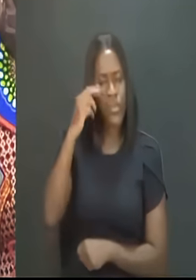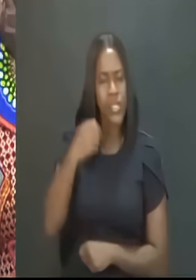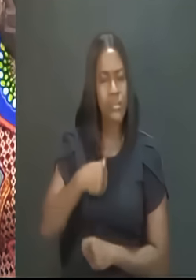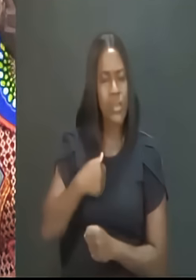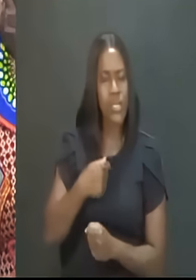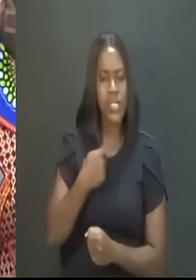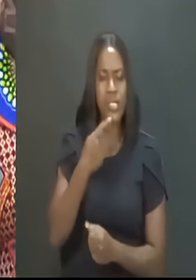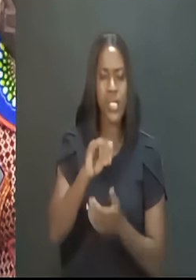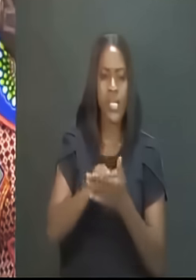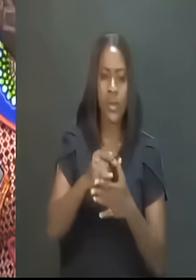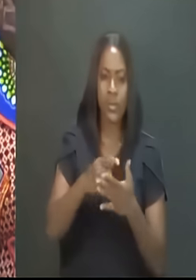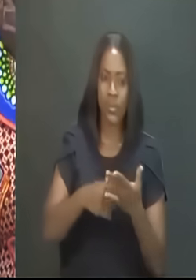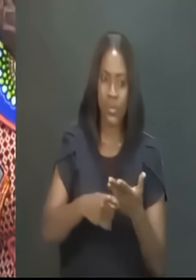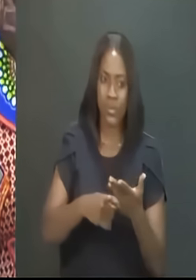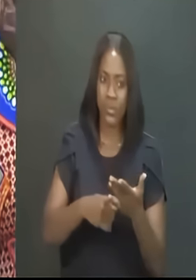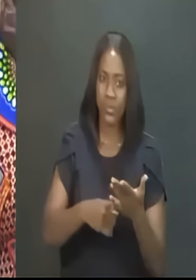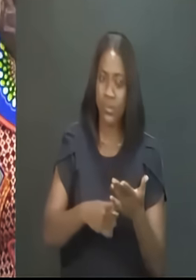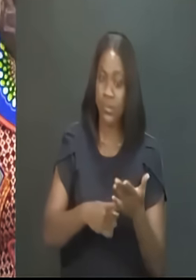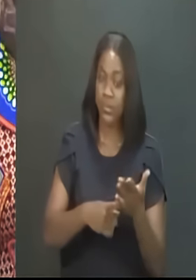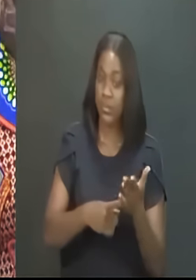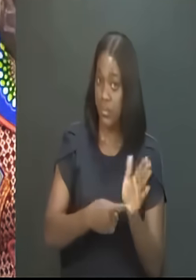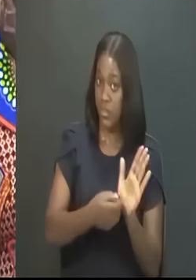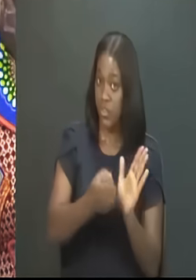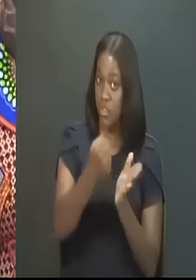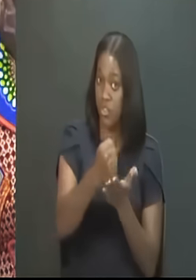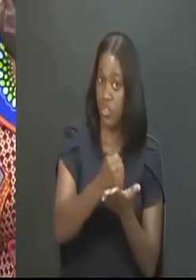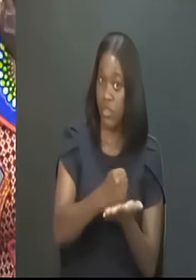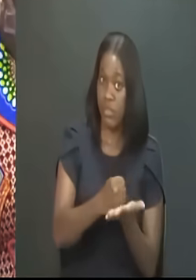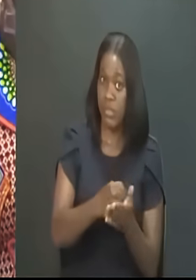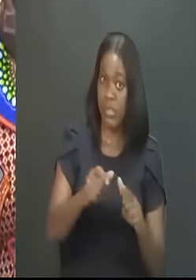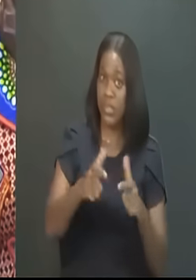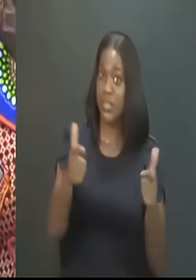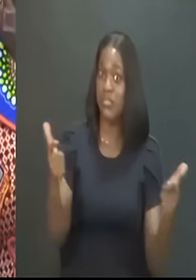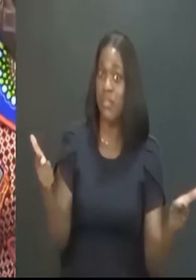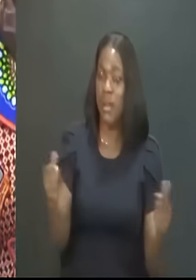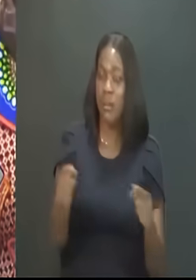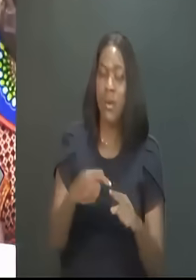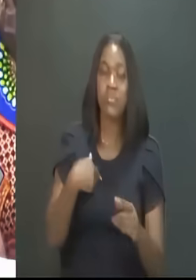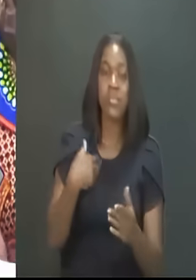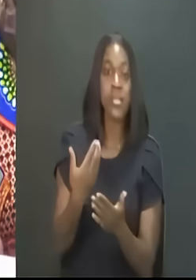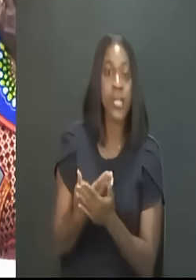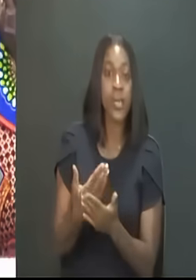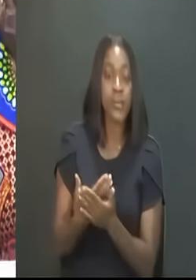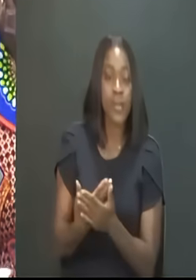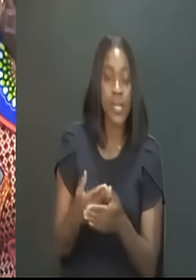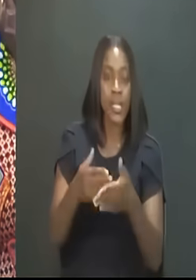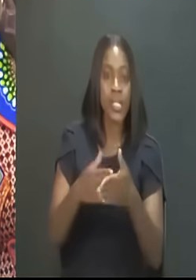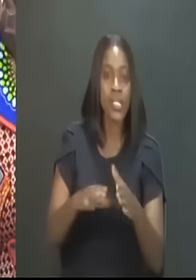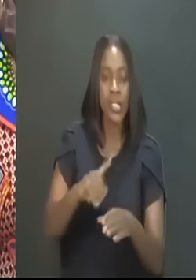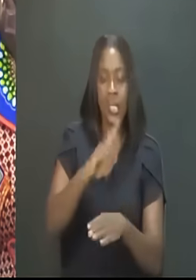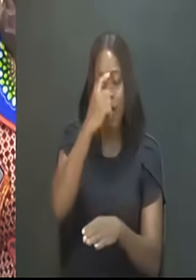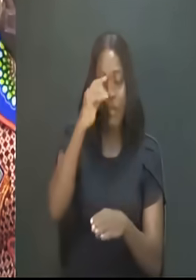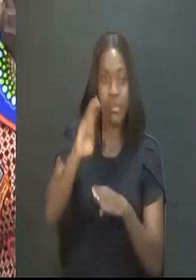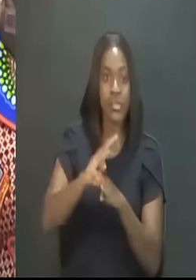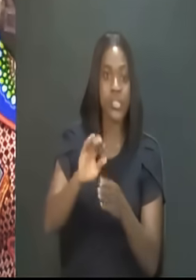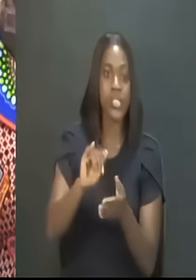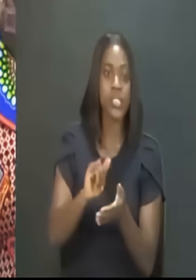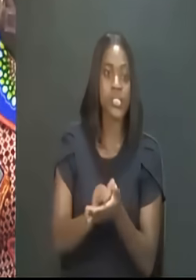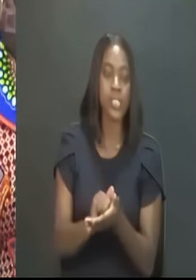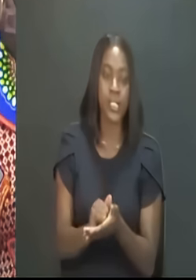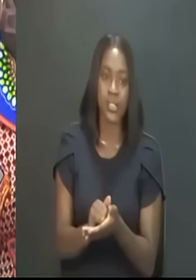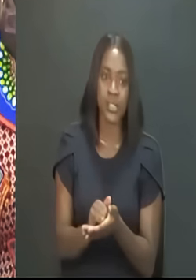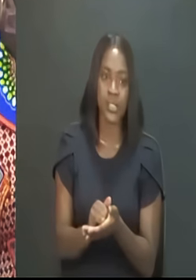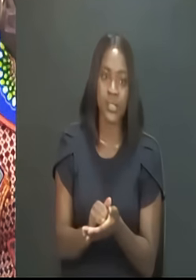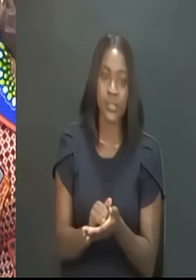is general. I am only appealing to the Leader of Government Business to ensure that we don't just